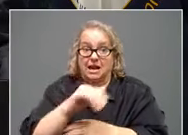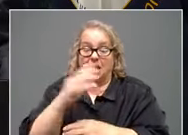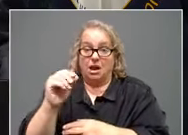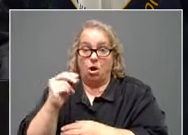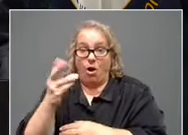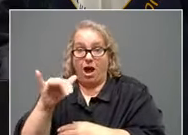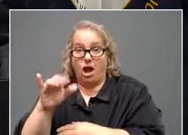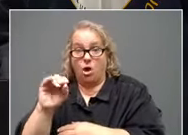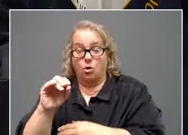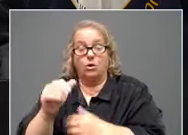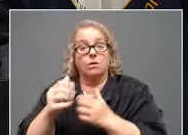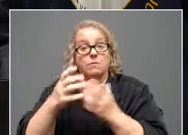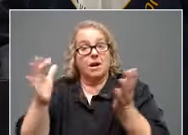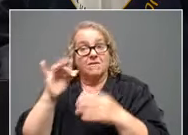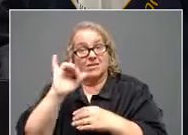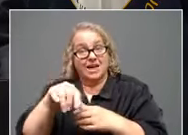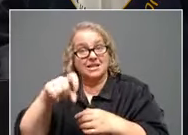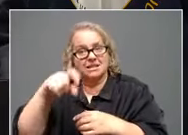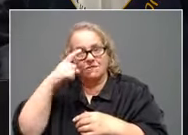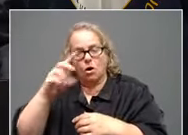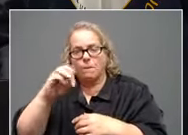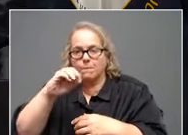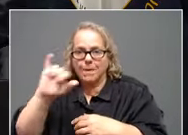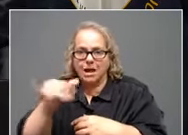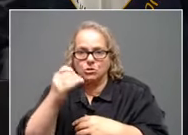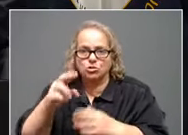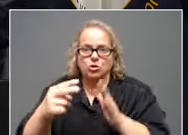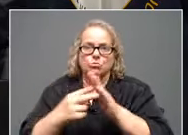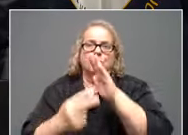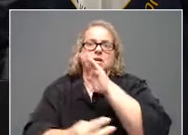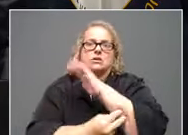needed for major bridge, major road work.